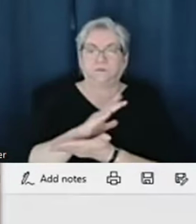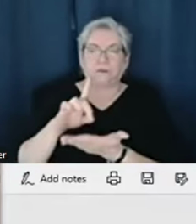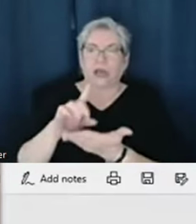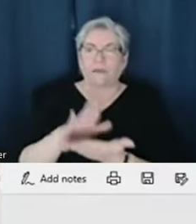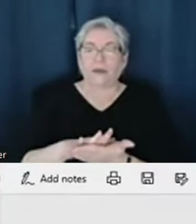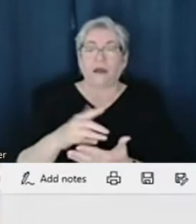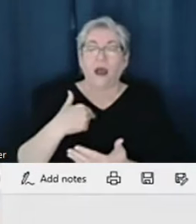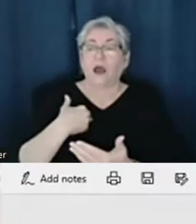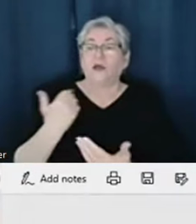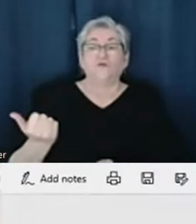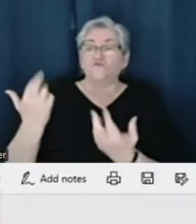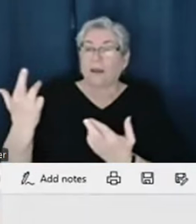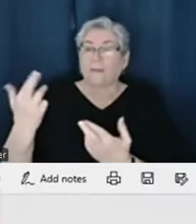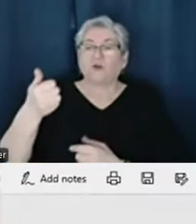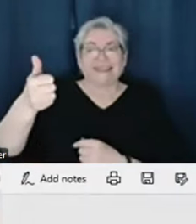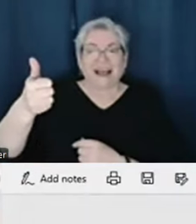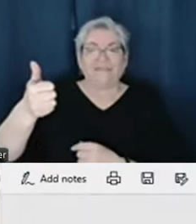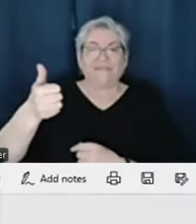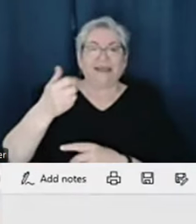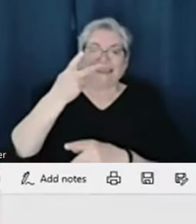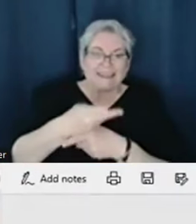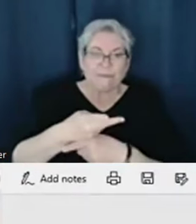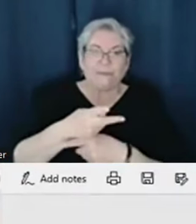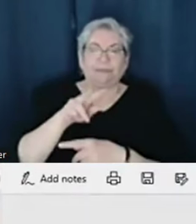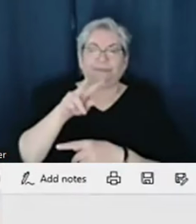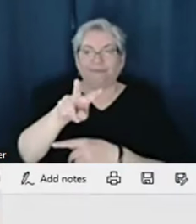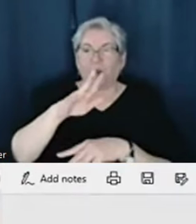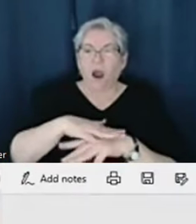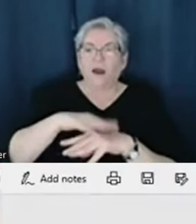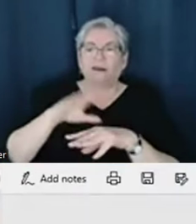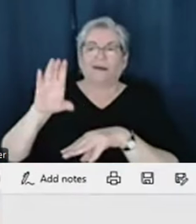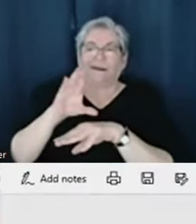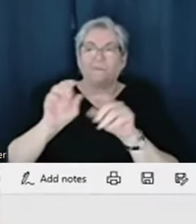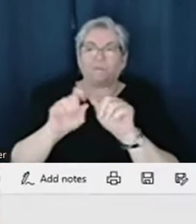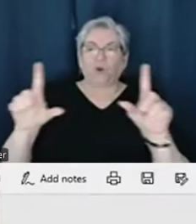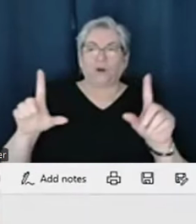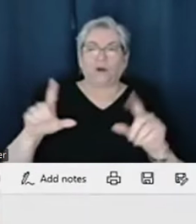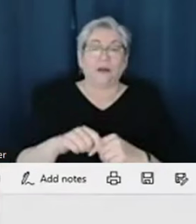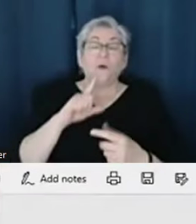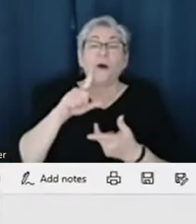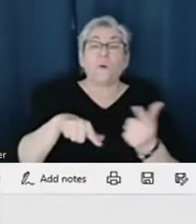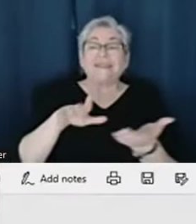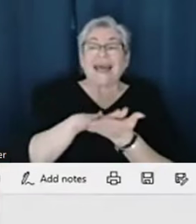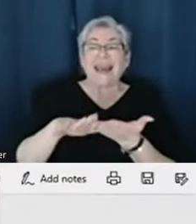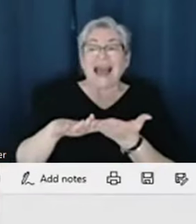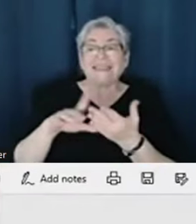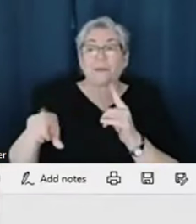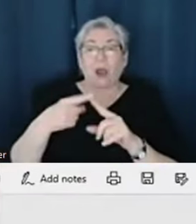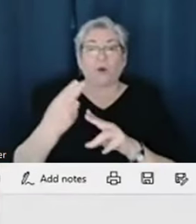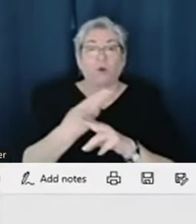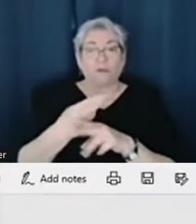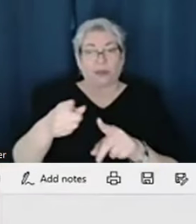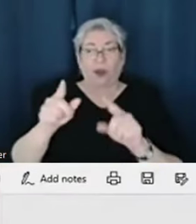to keep it on the computer. The nice part about using it on the computer is you can